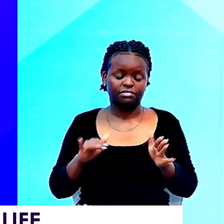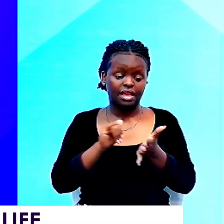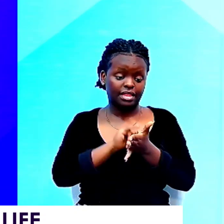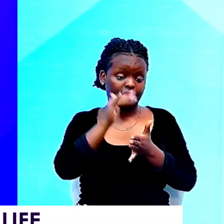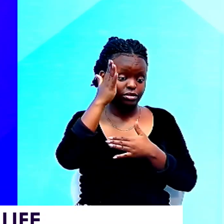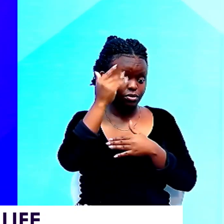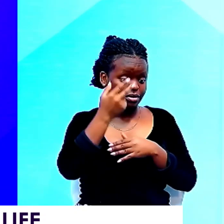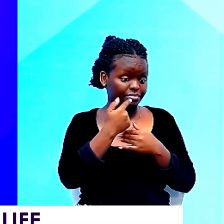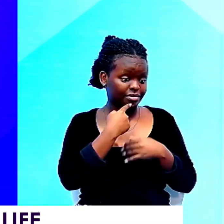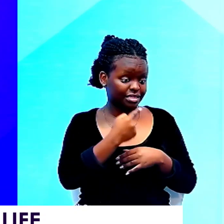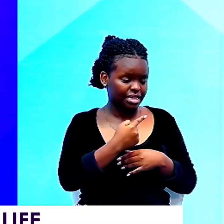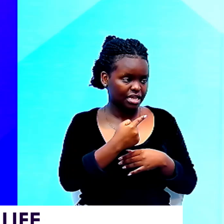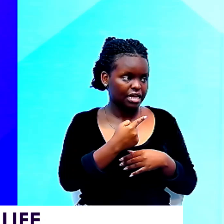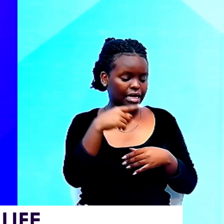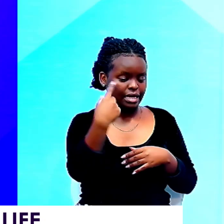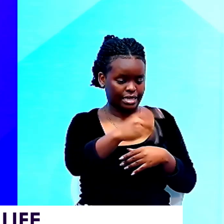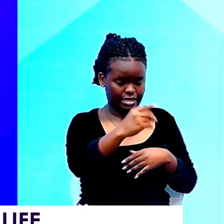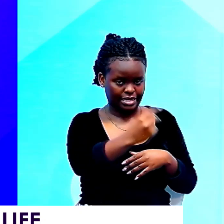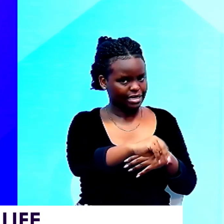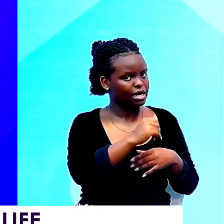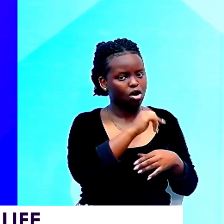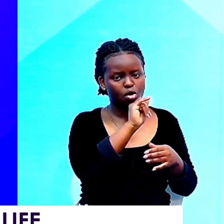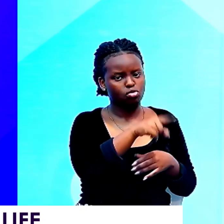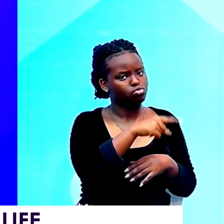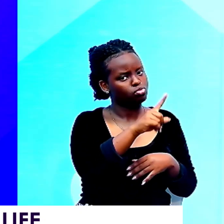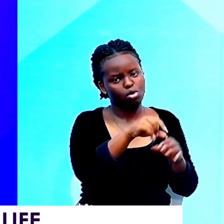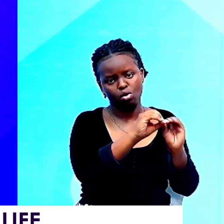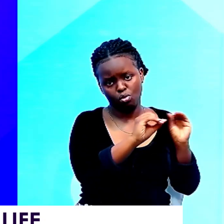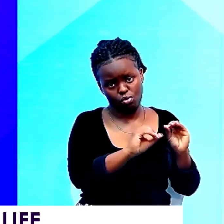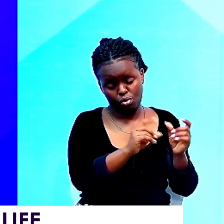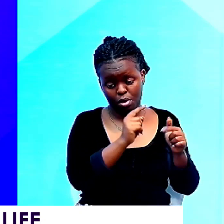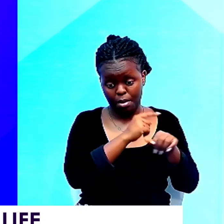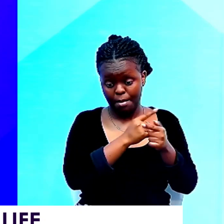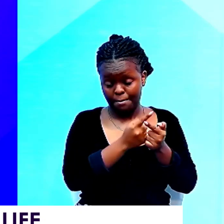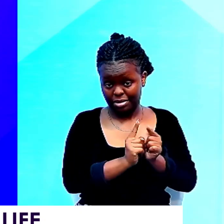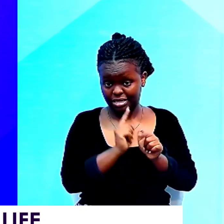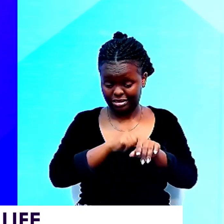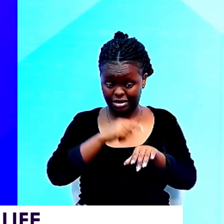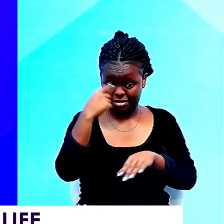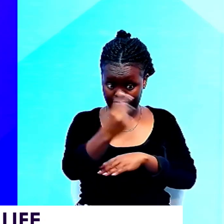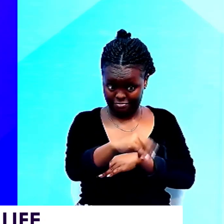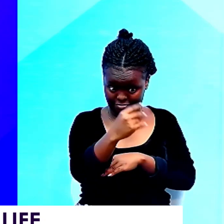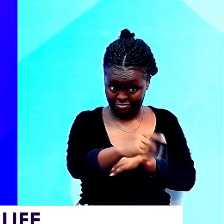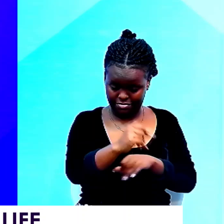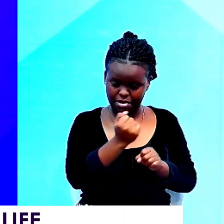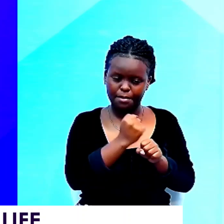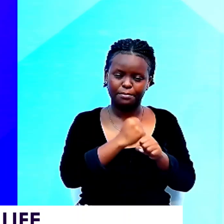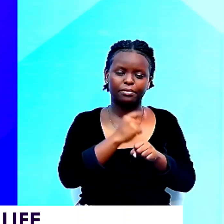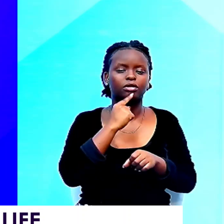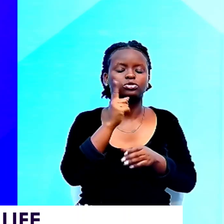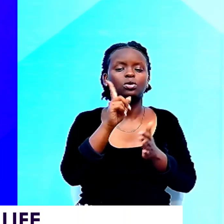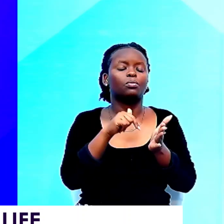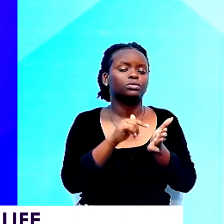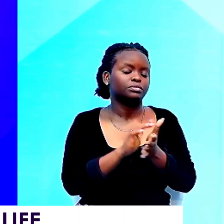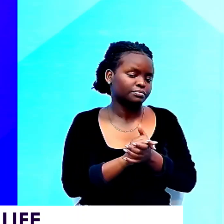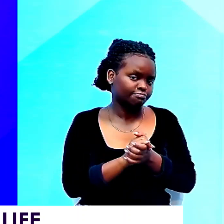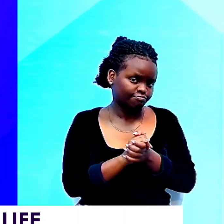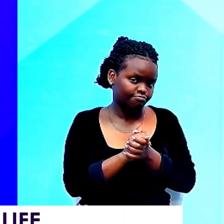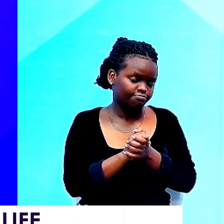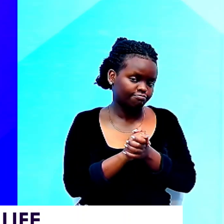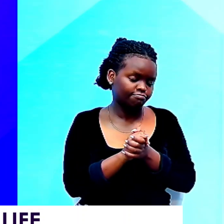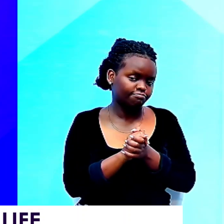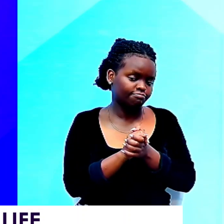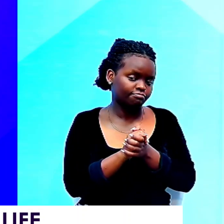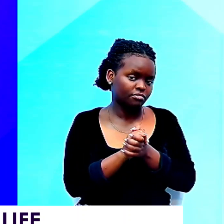that using a rod, to me, is not wrong. Okay. But while you're using the rod, make sure that